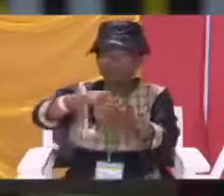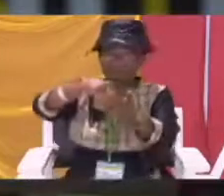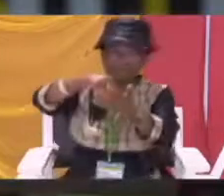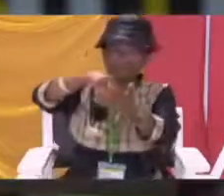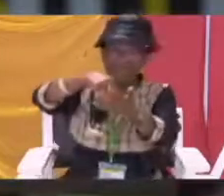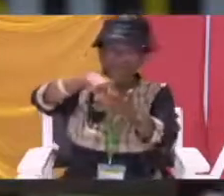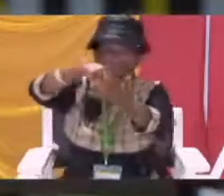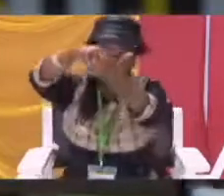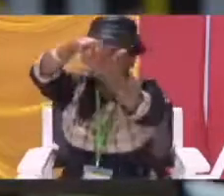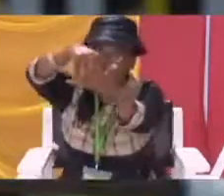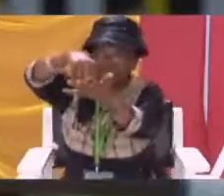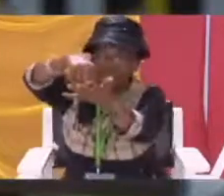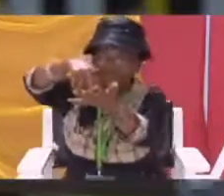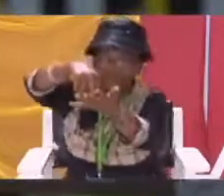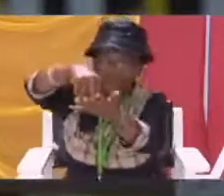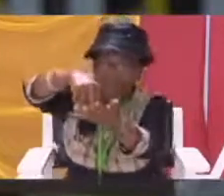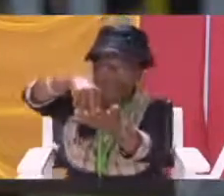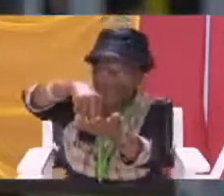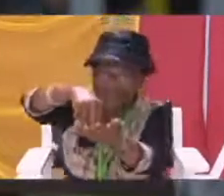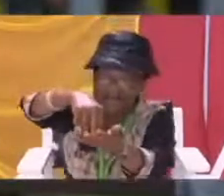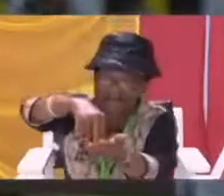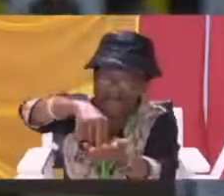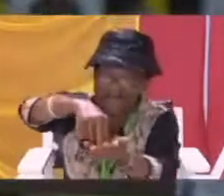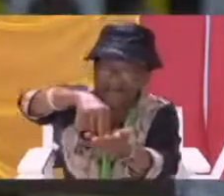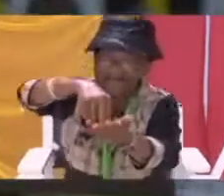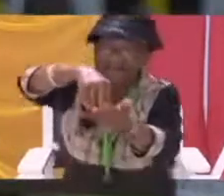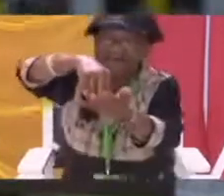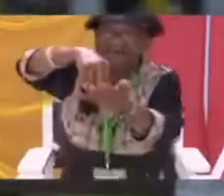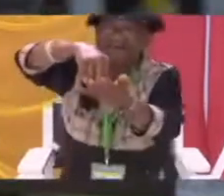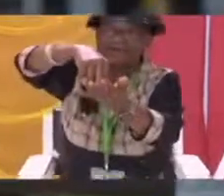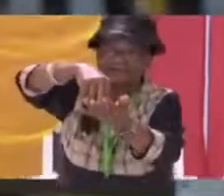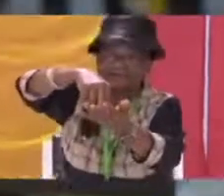and lift your hands to the Most High God.